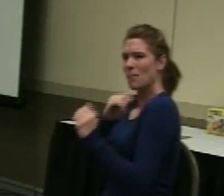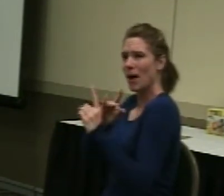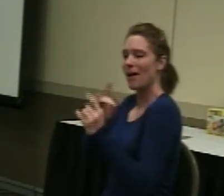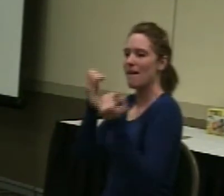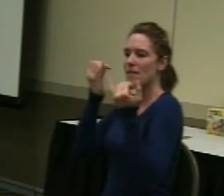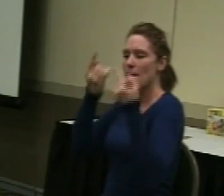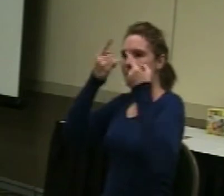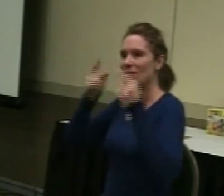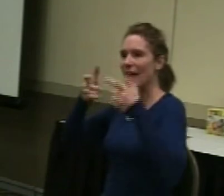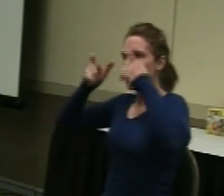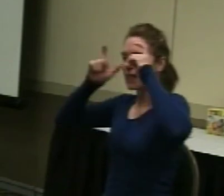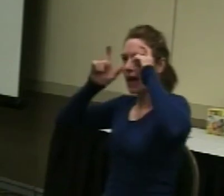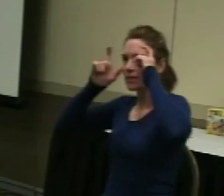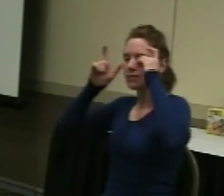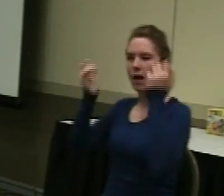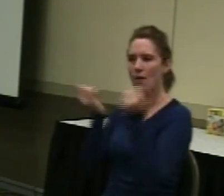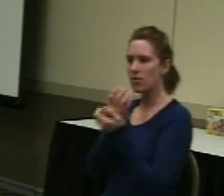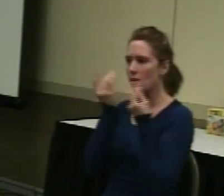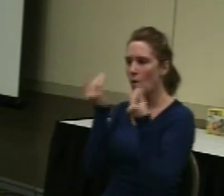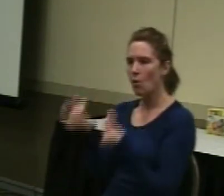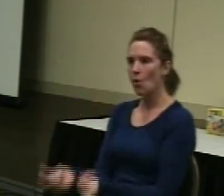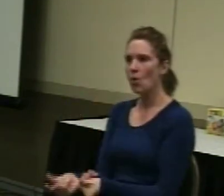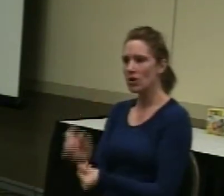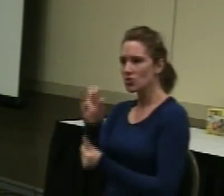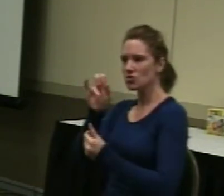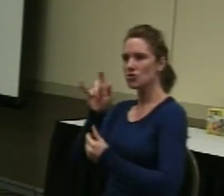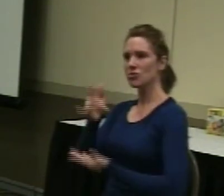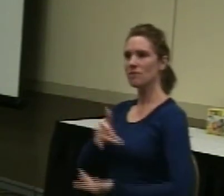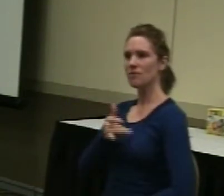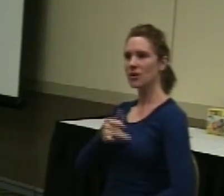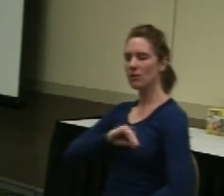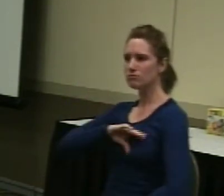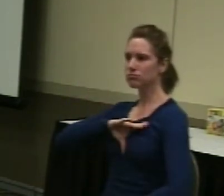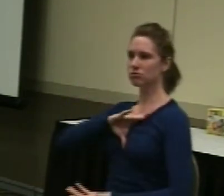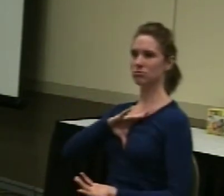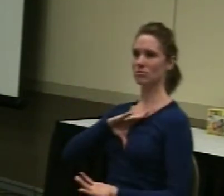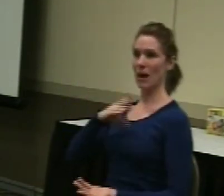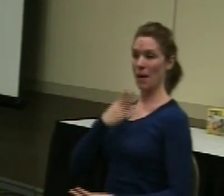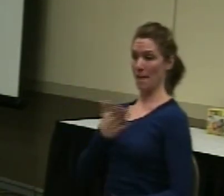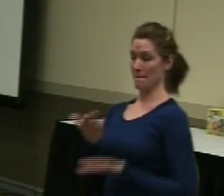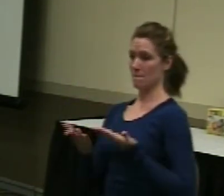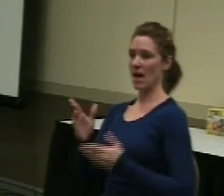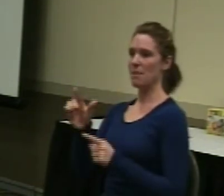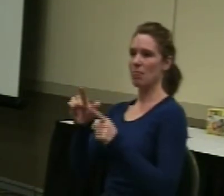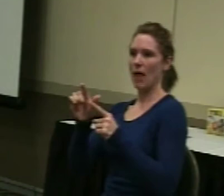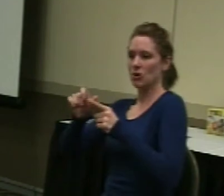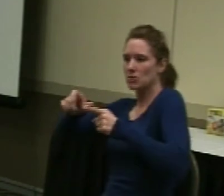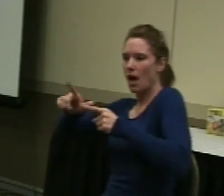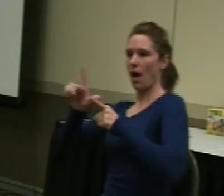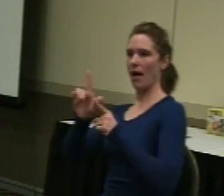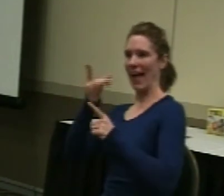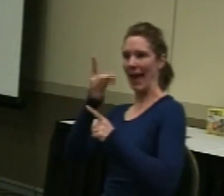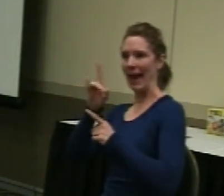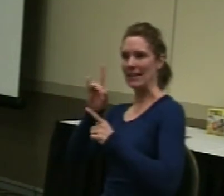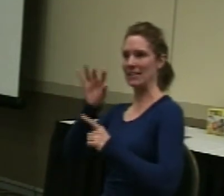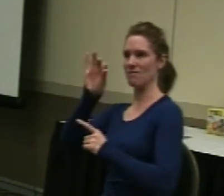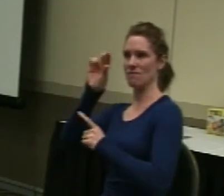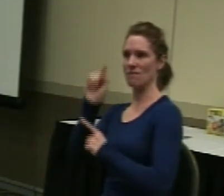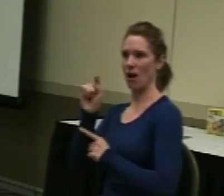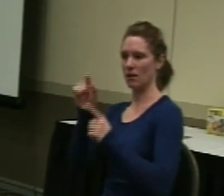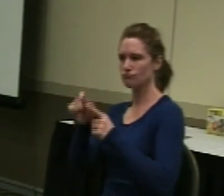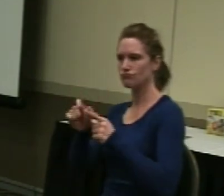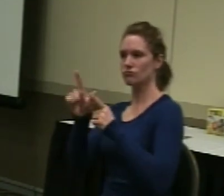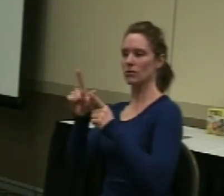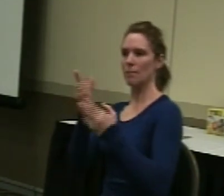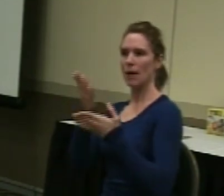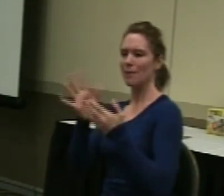know? Or some kind of, maybe 18-point font. It's such an easy thing.